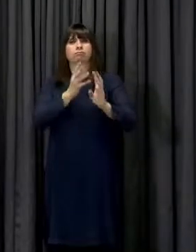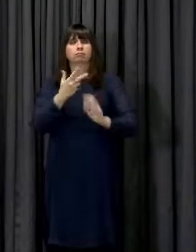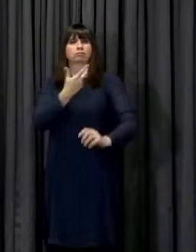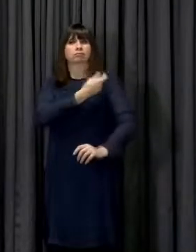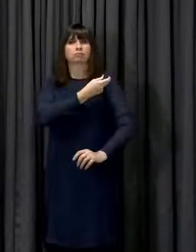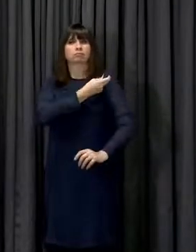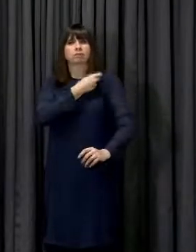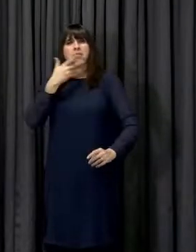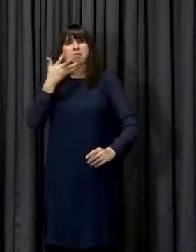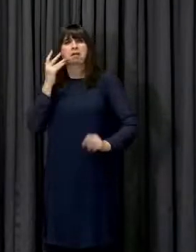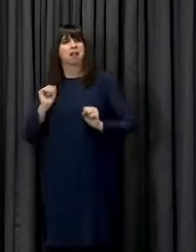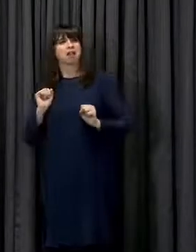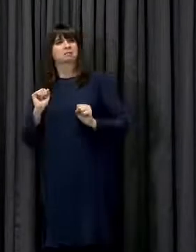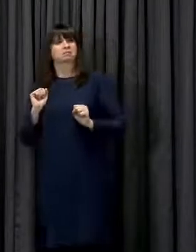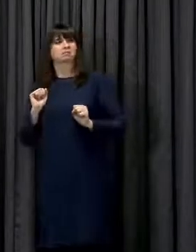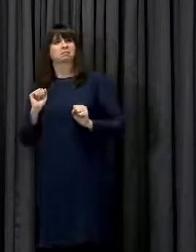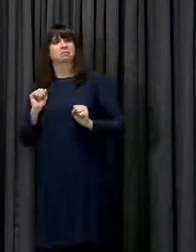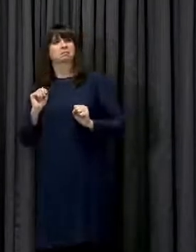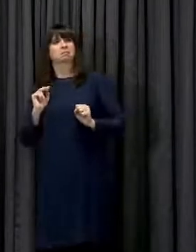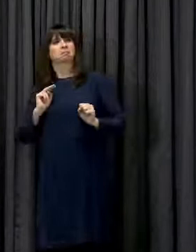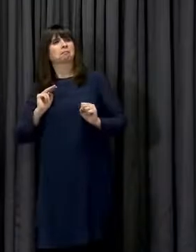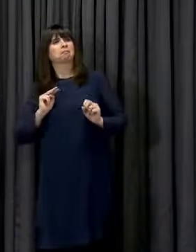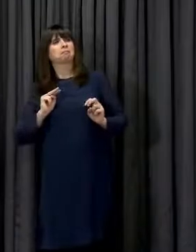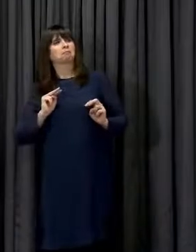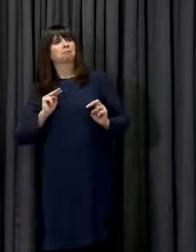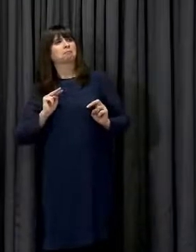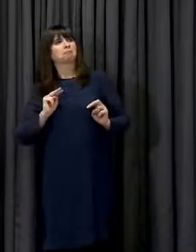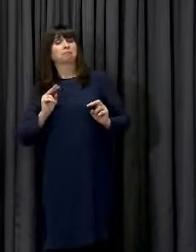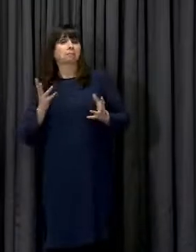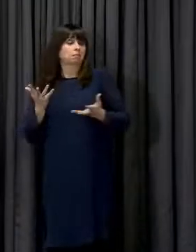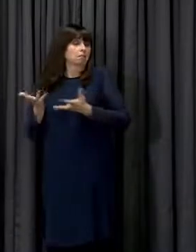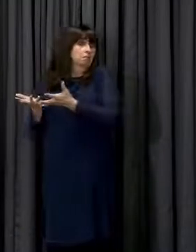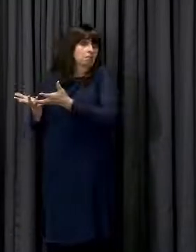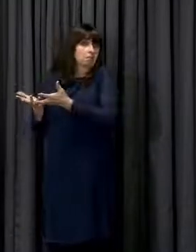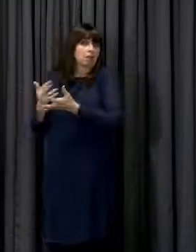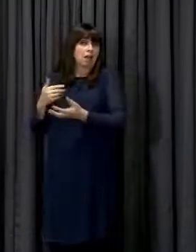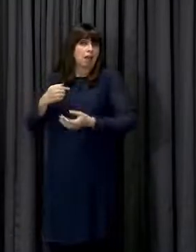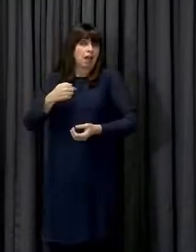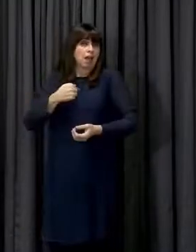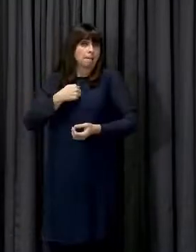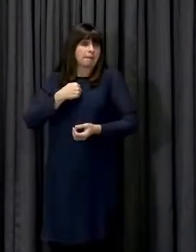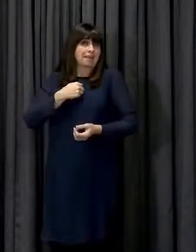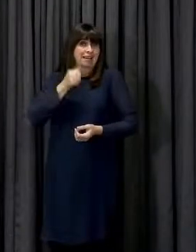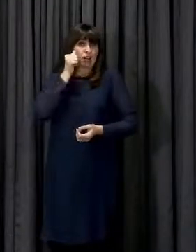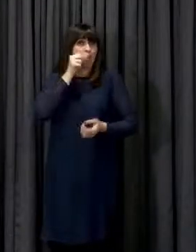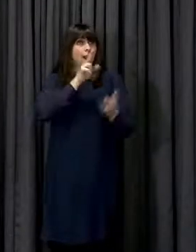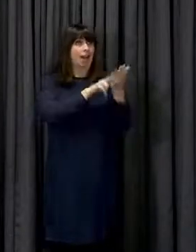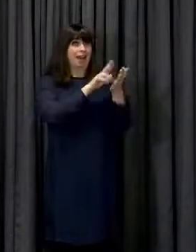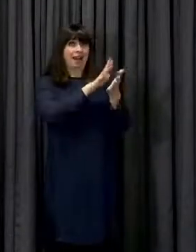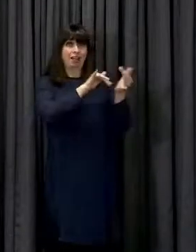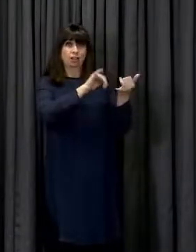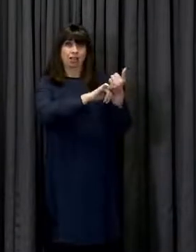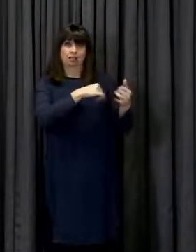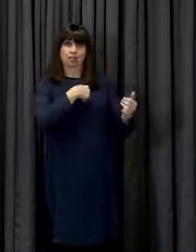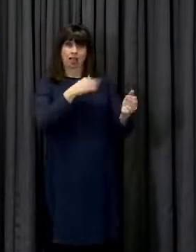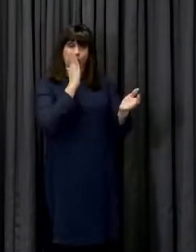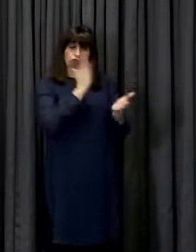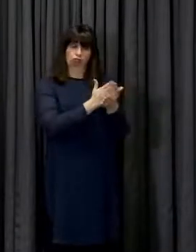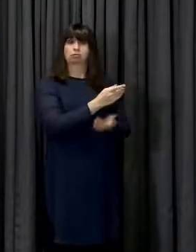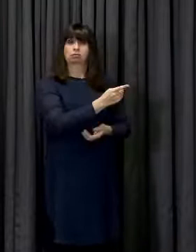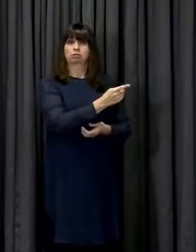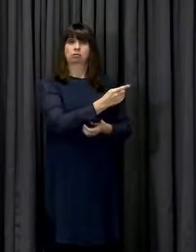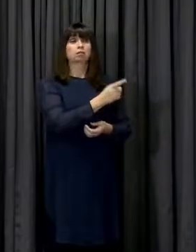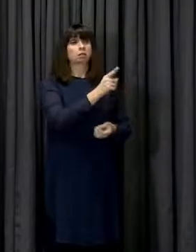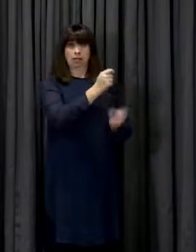that will deal with some people who are concerned. But from my point of view, when I am told by the NHS that I am ready to